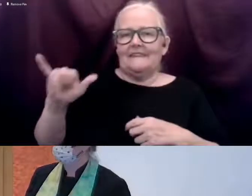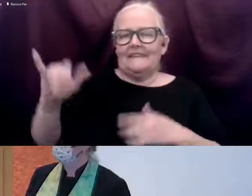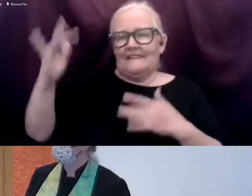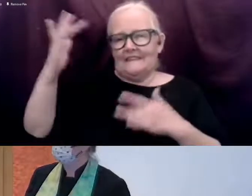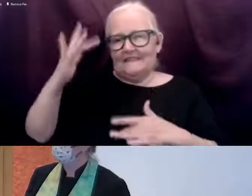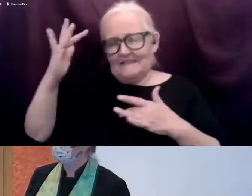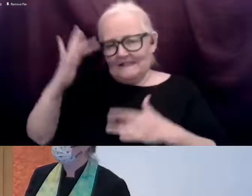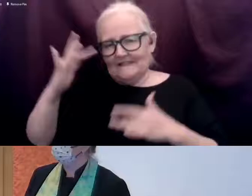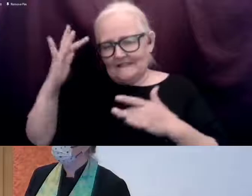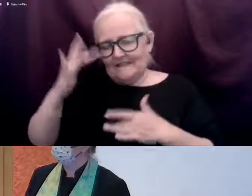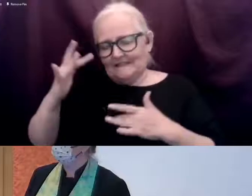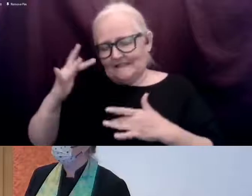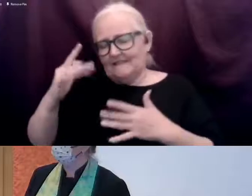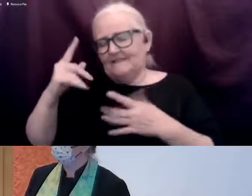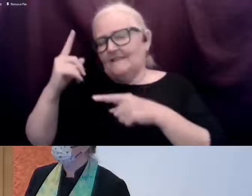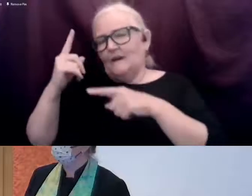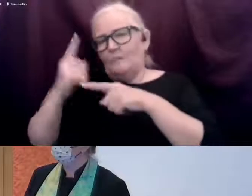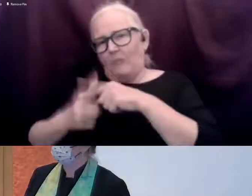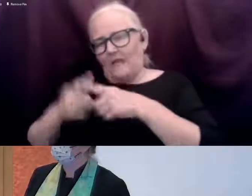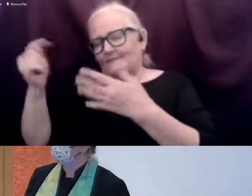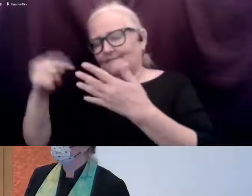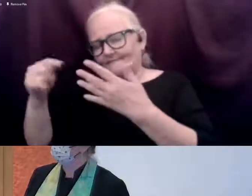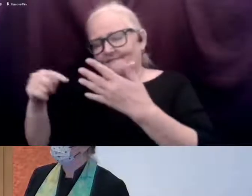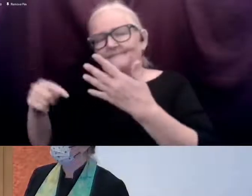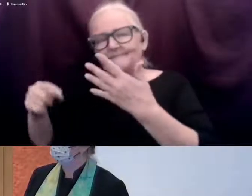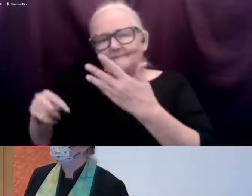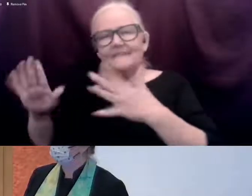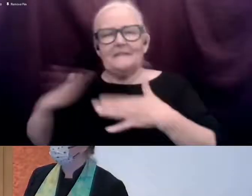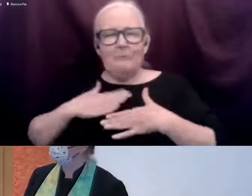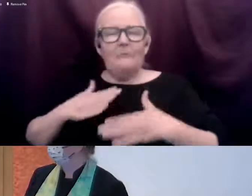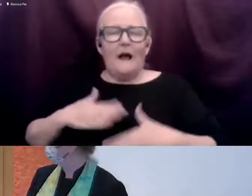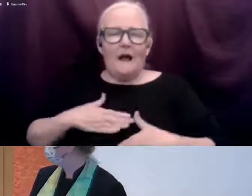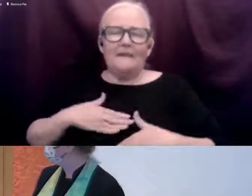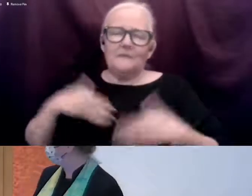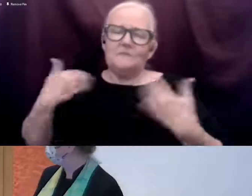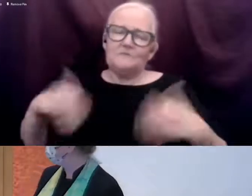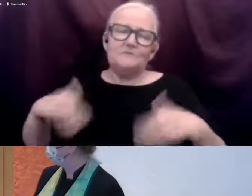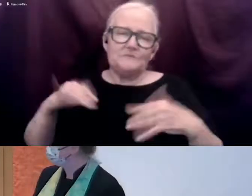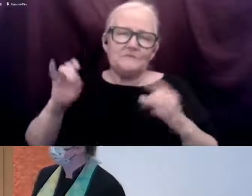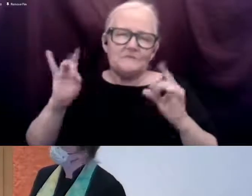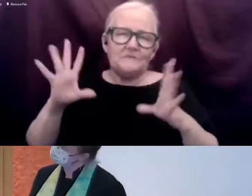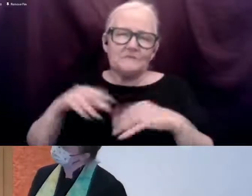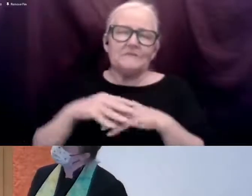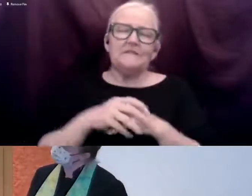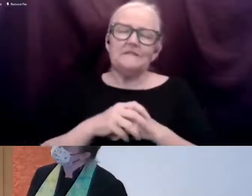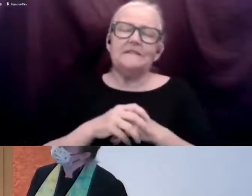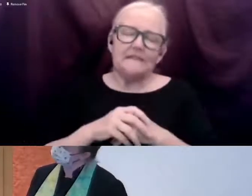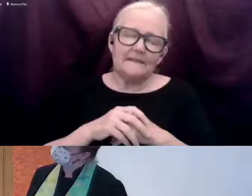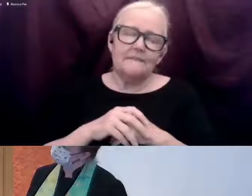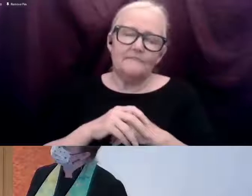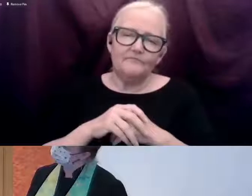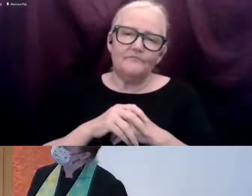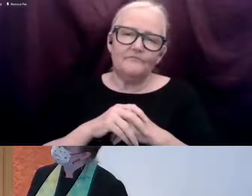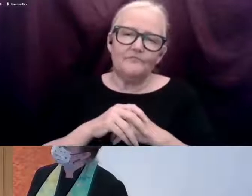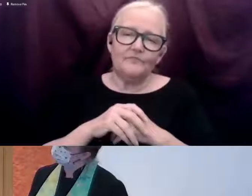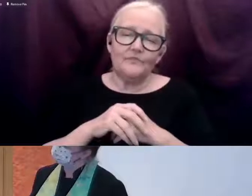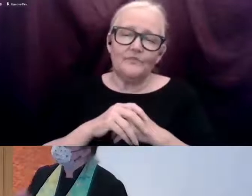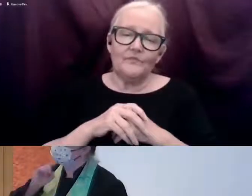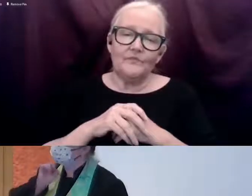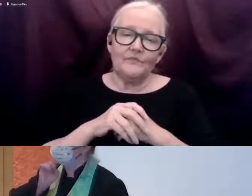going on in his body as well. And so he thinks he's going to get a kidney transplant,